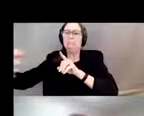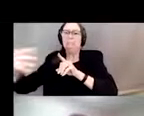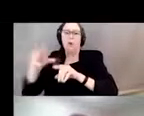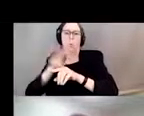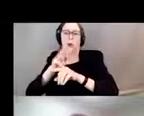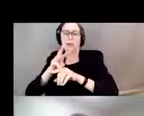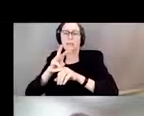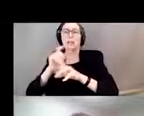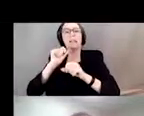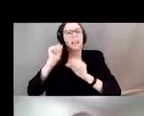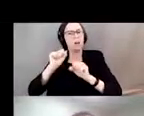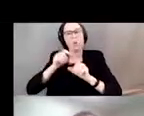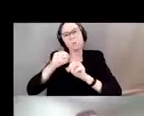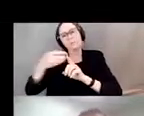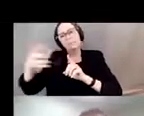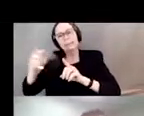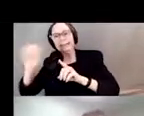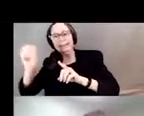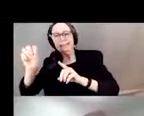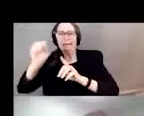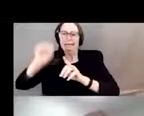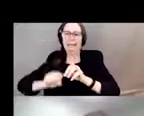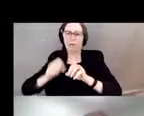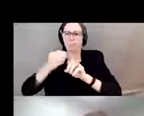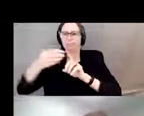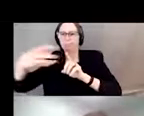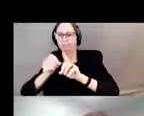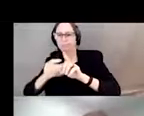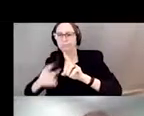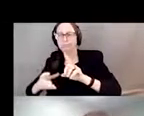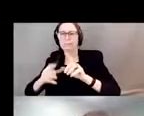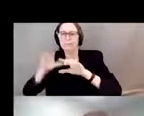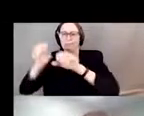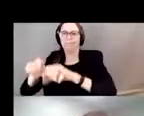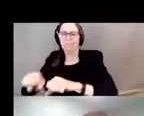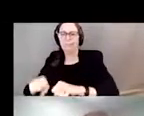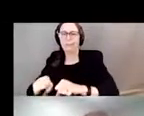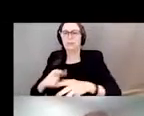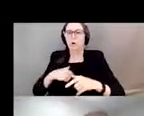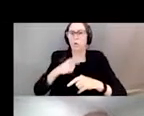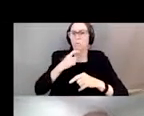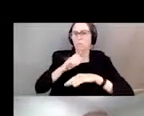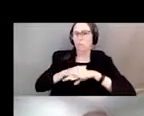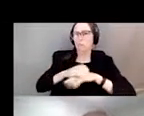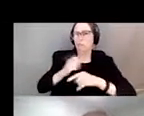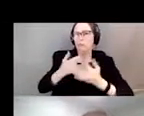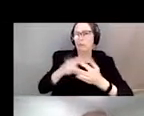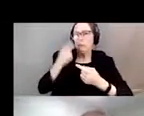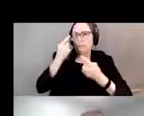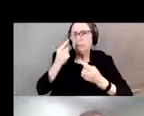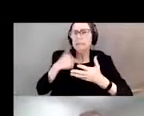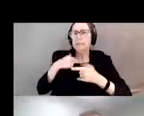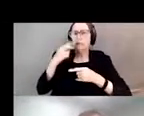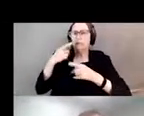is eastward and south. And so what happens is Britain starts to fear that as Russia expands in Central